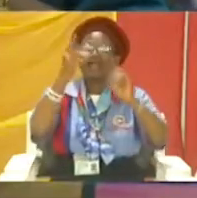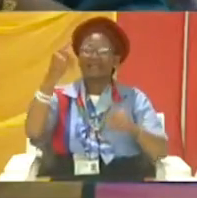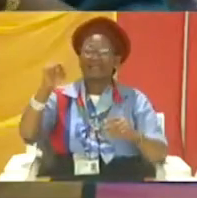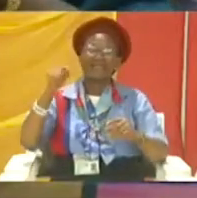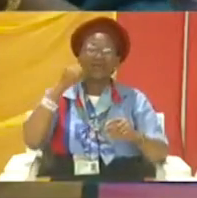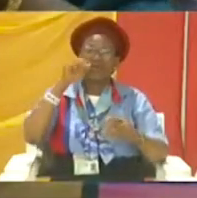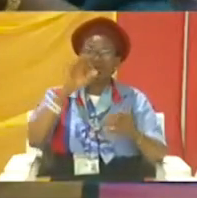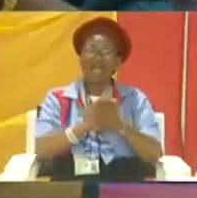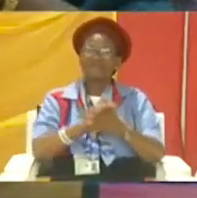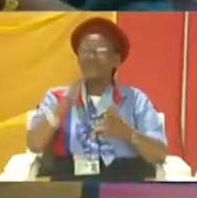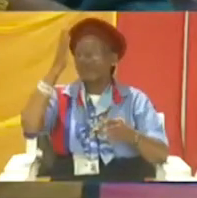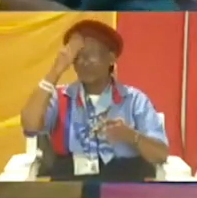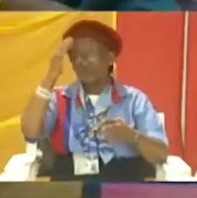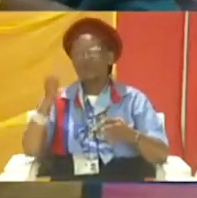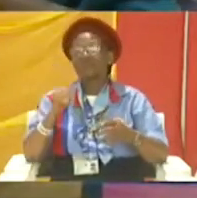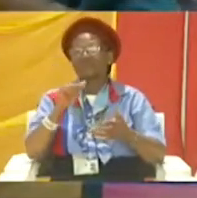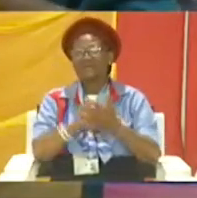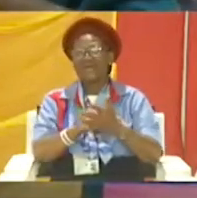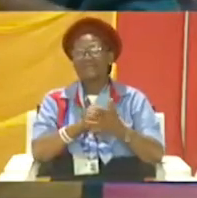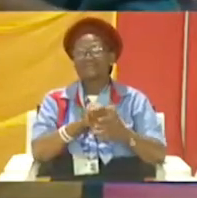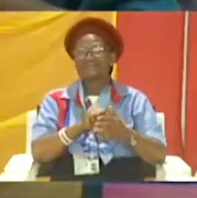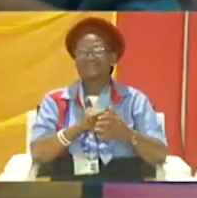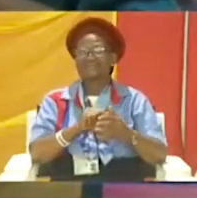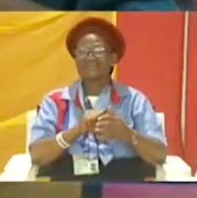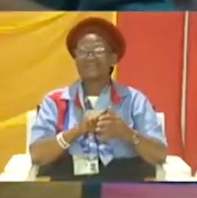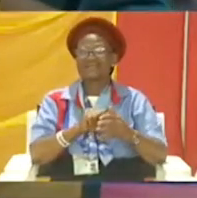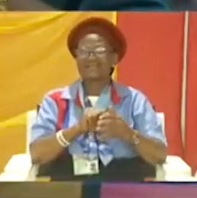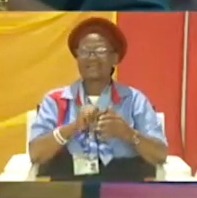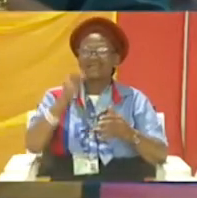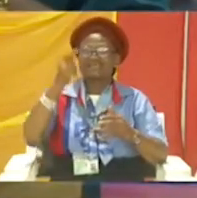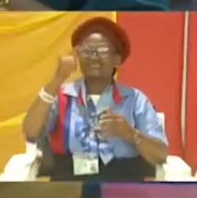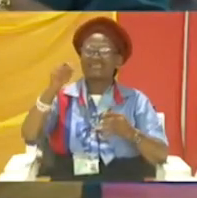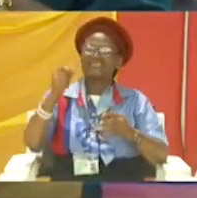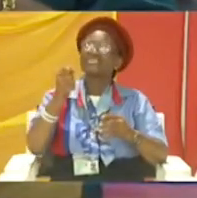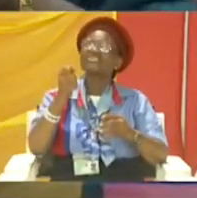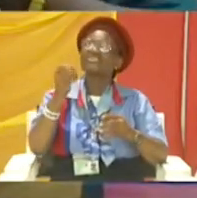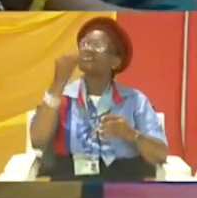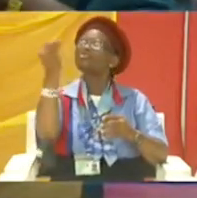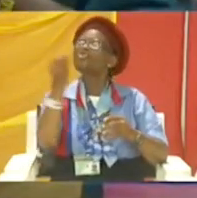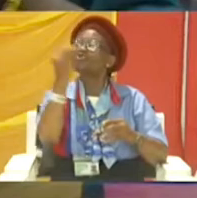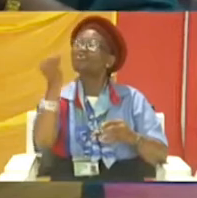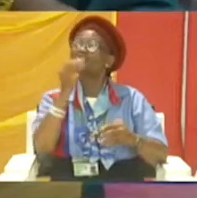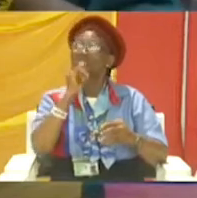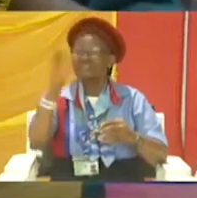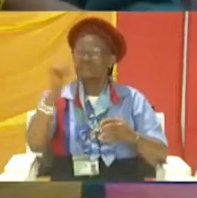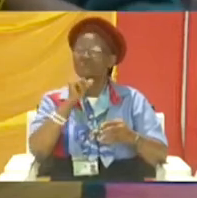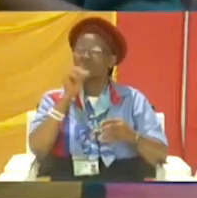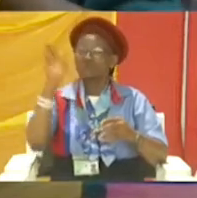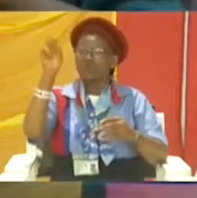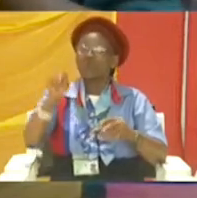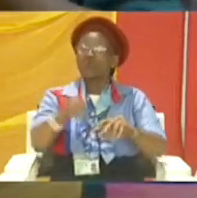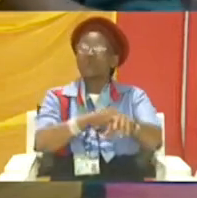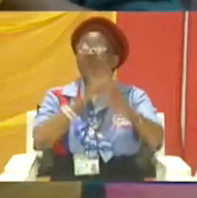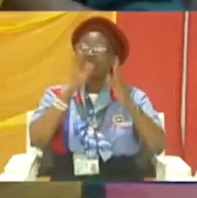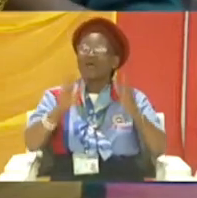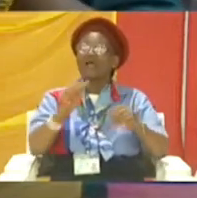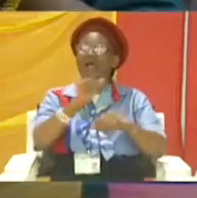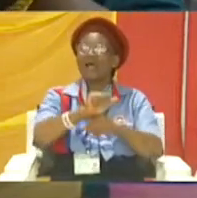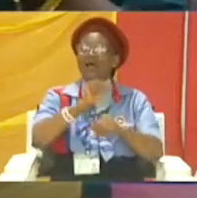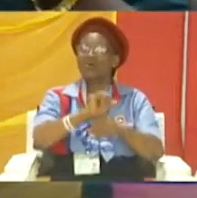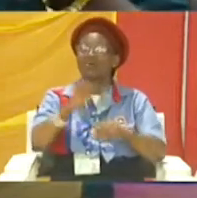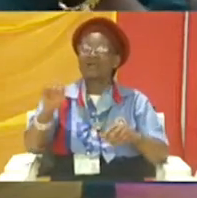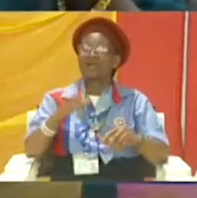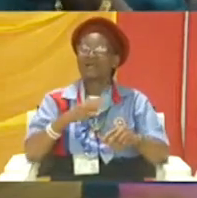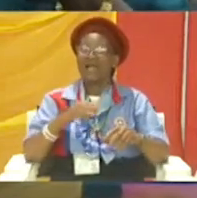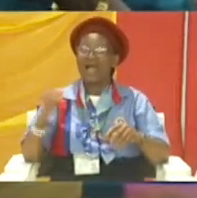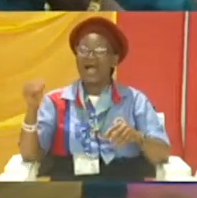that the charm was no longer working, And that the reason was that the husband has given his